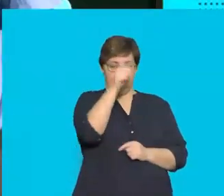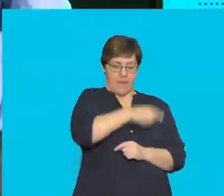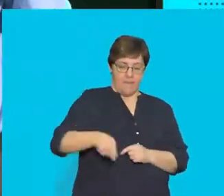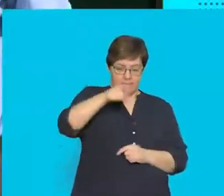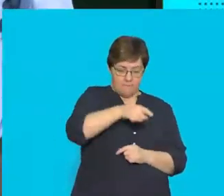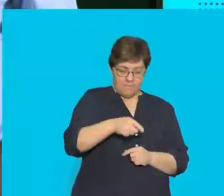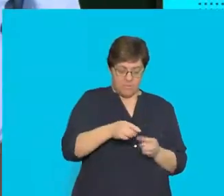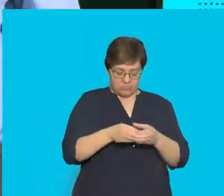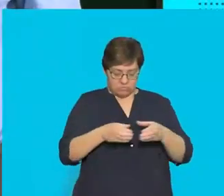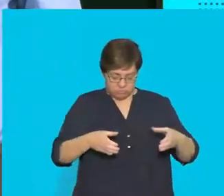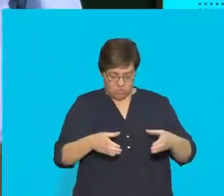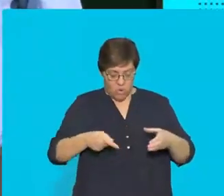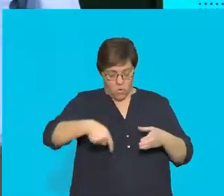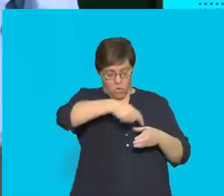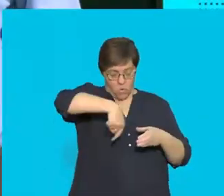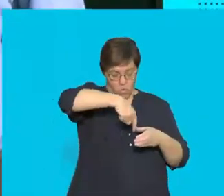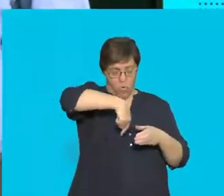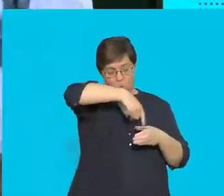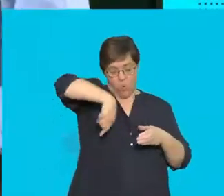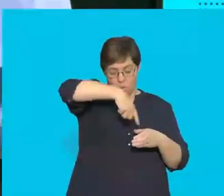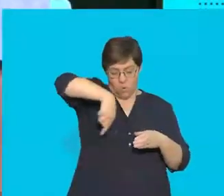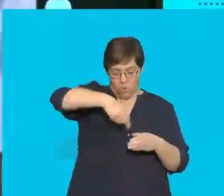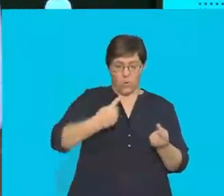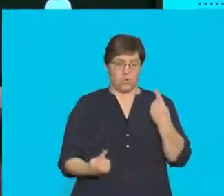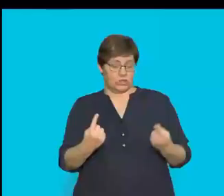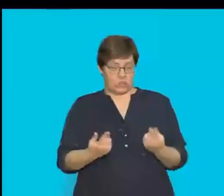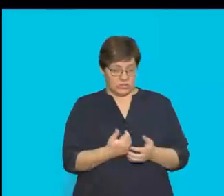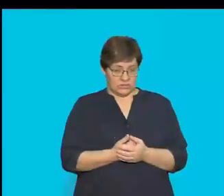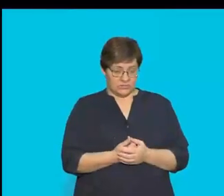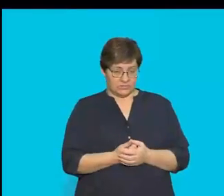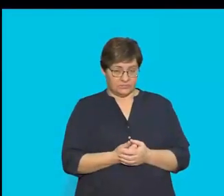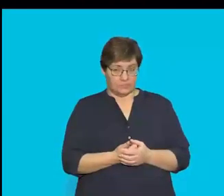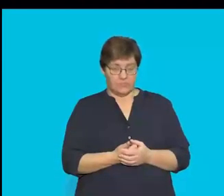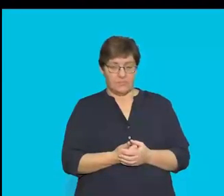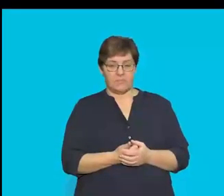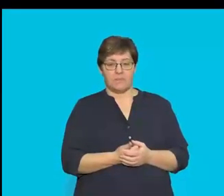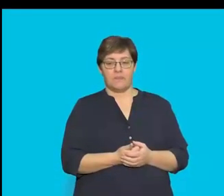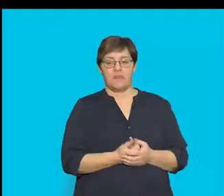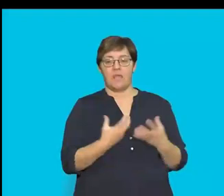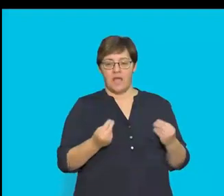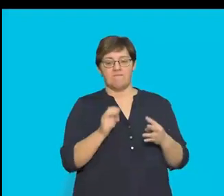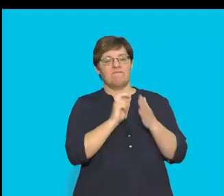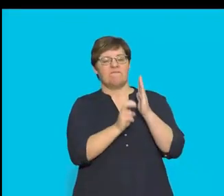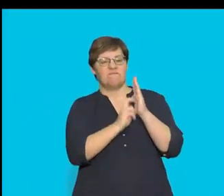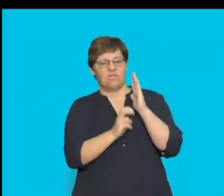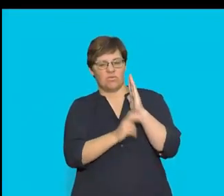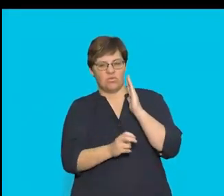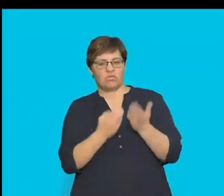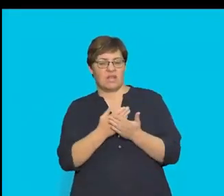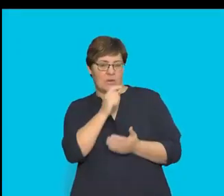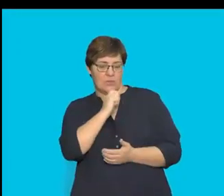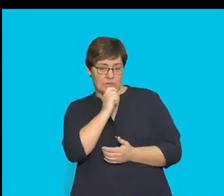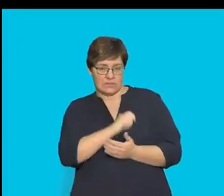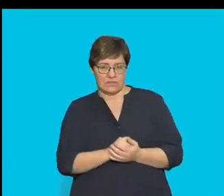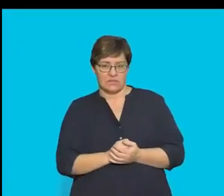be associated with a current passing through a conductor. And so we have a number of rules to do that. And the